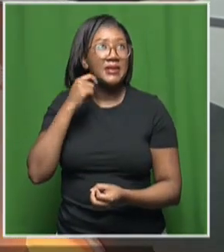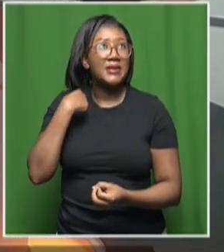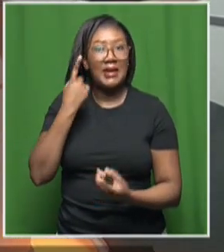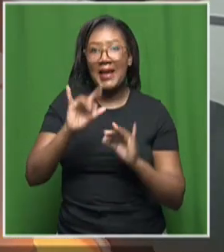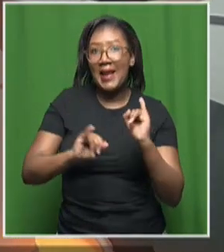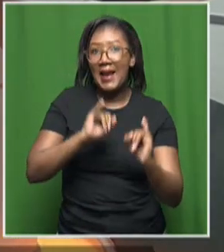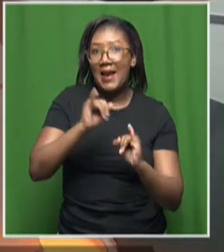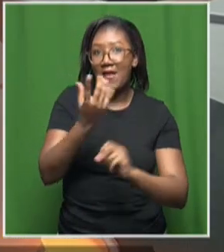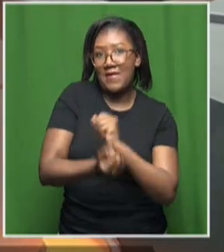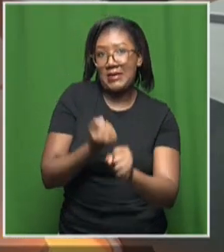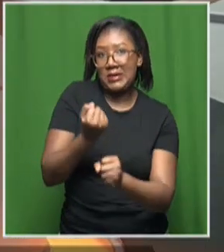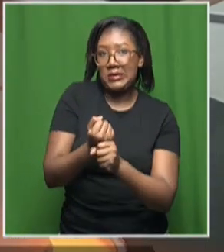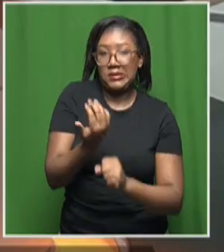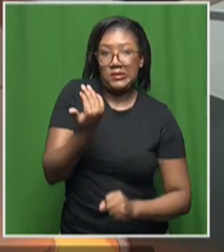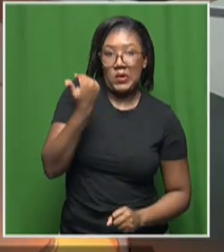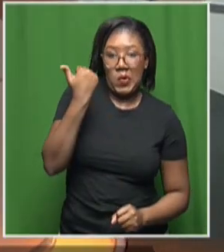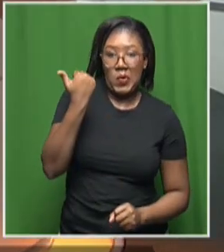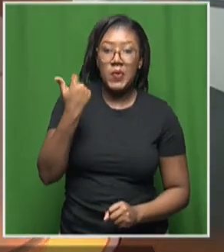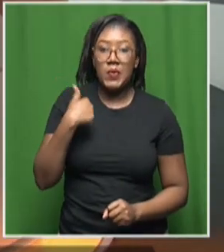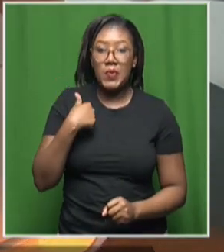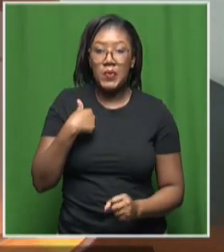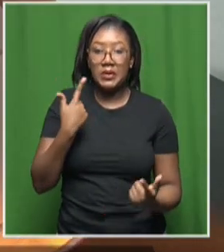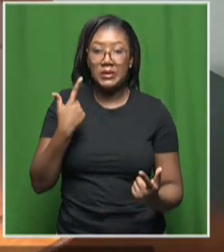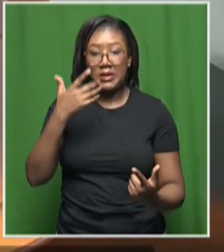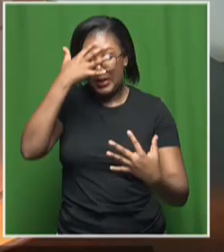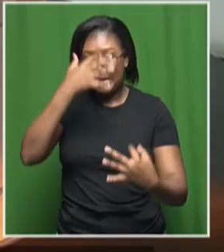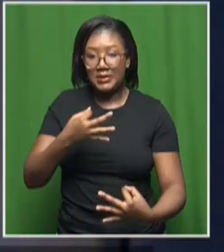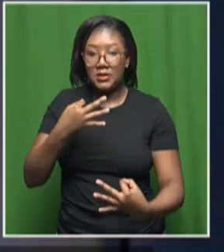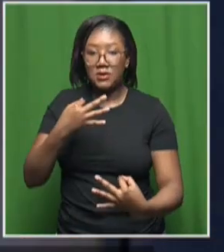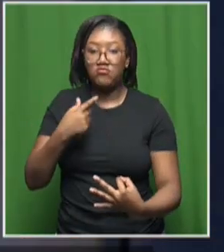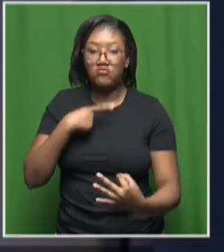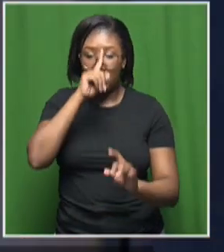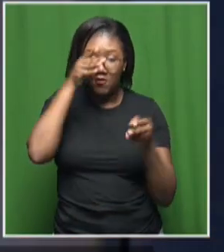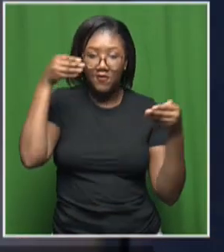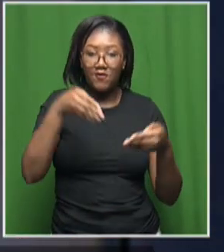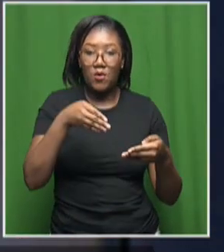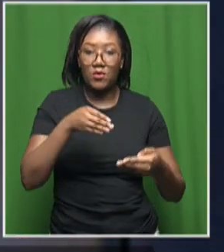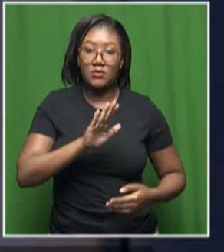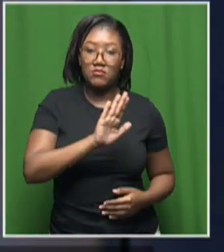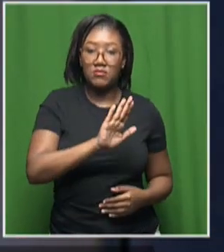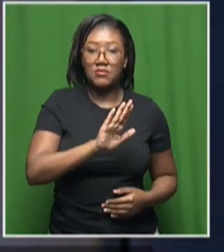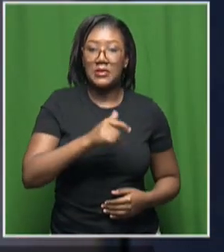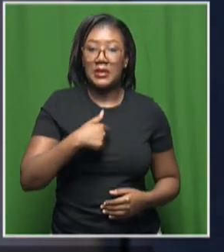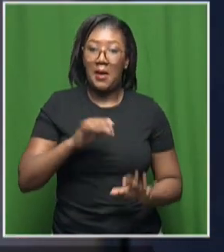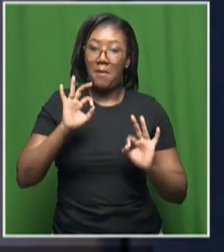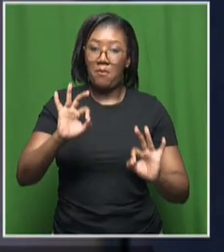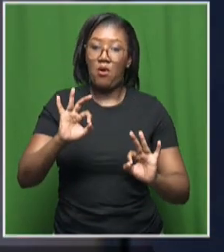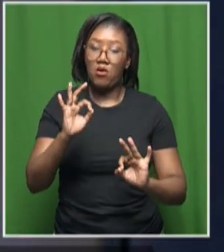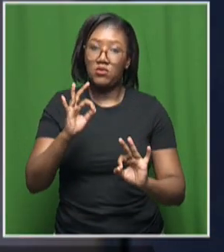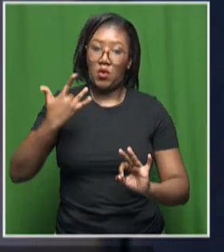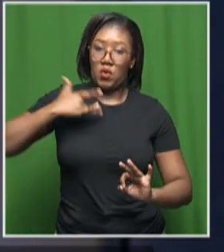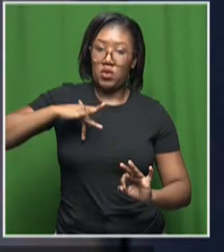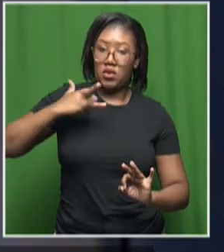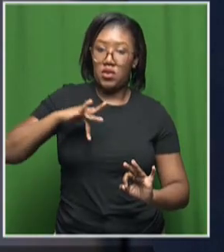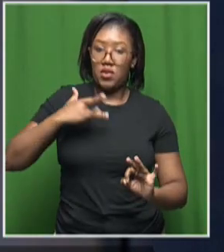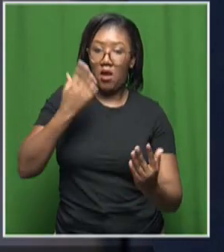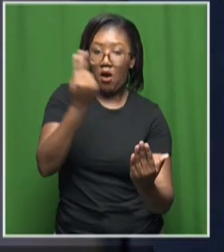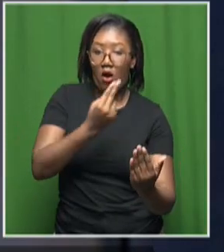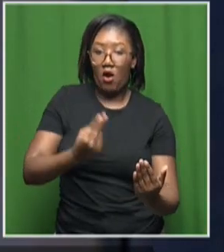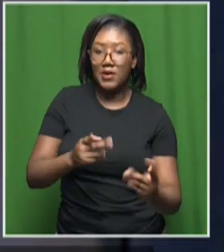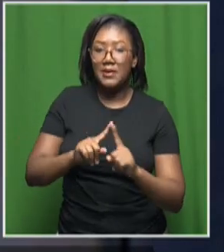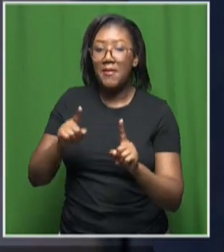ago that I decided to move more towards being a fine artist as opposed to a graphic designer,